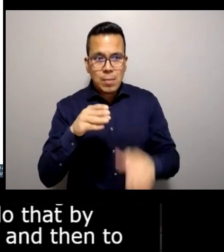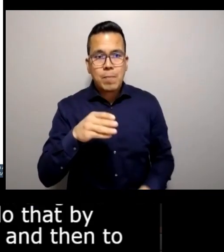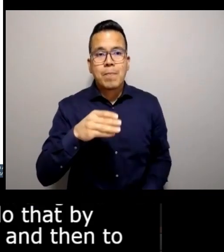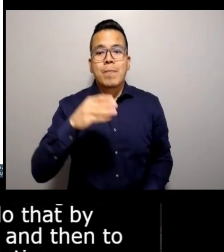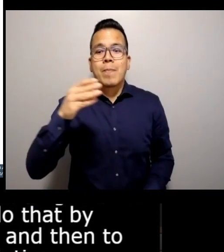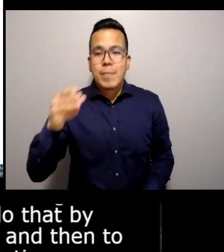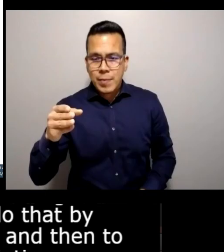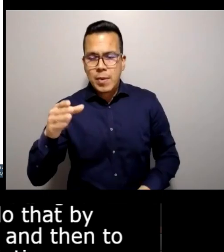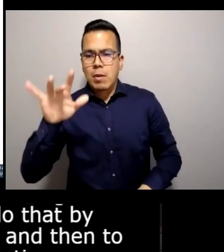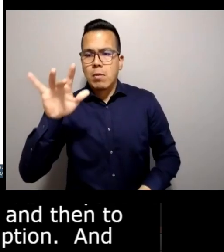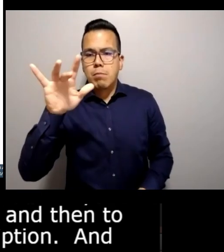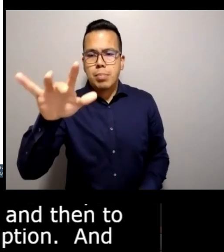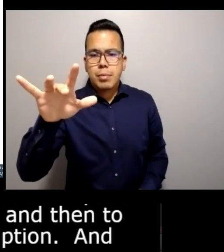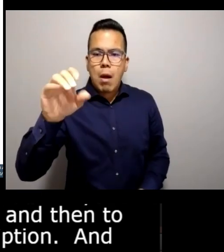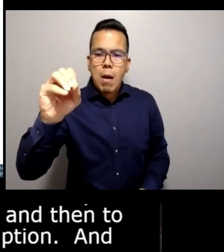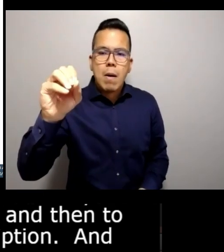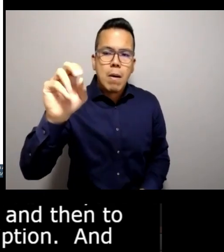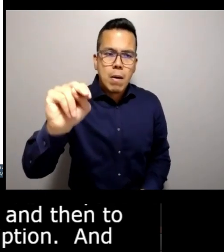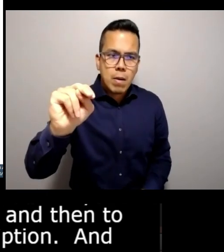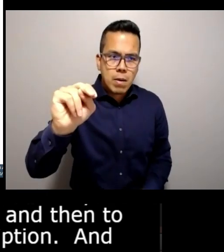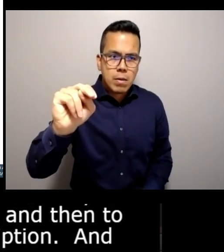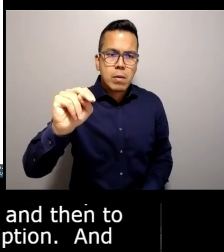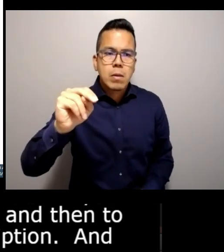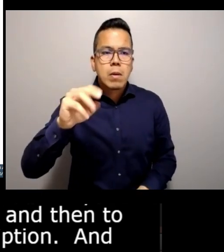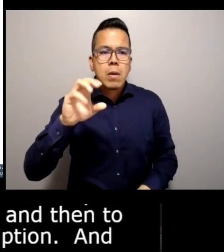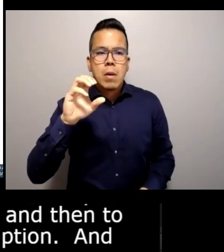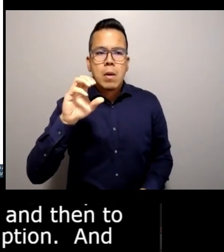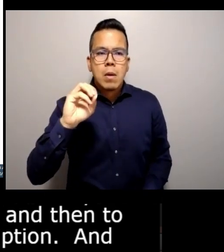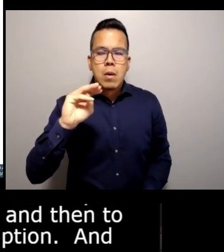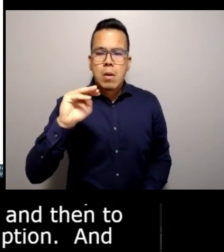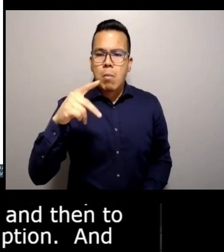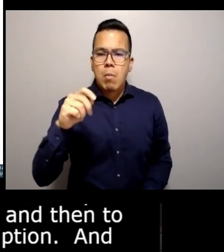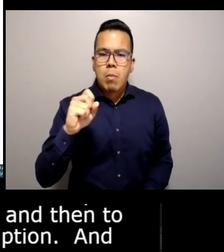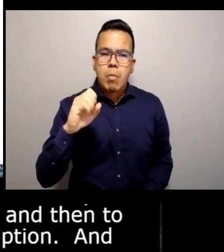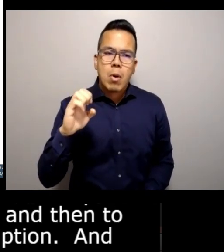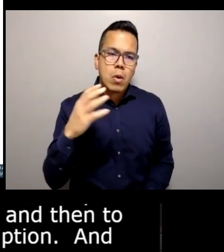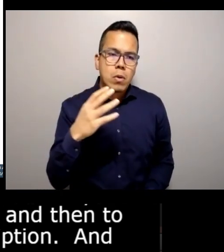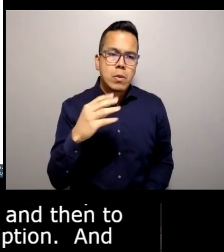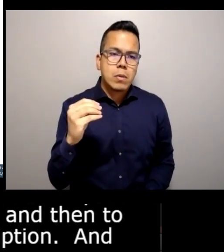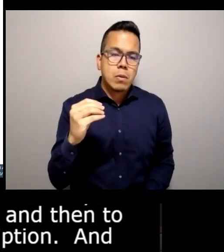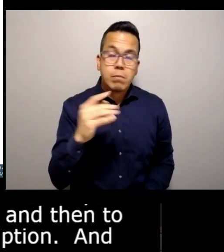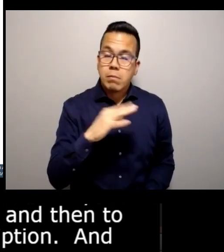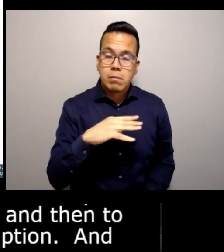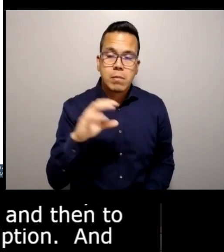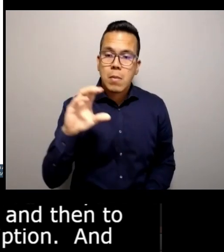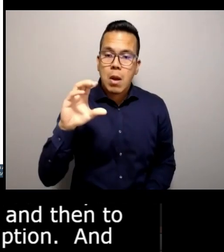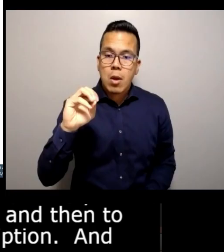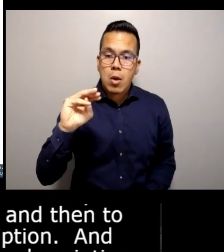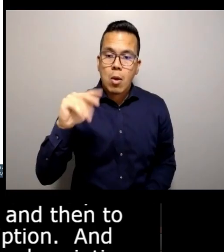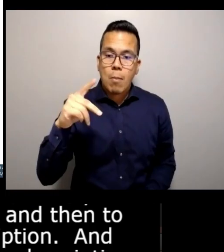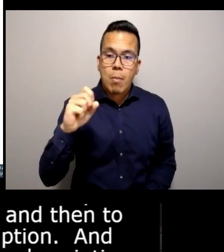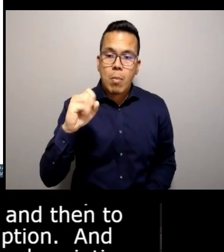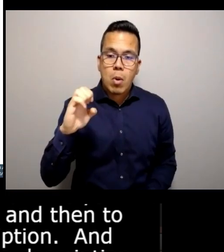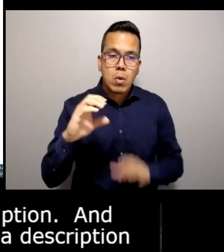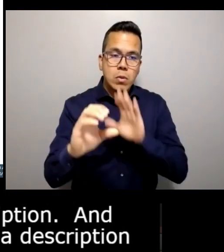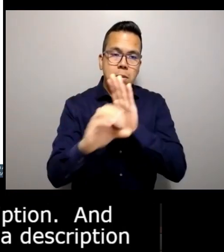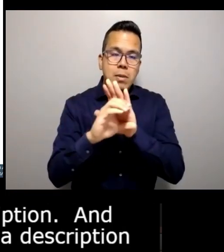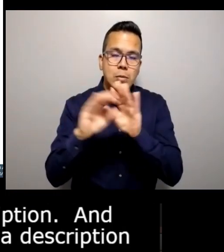that, each time you tweet an image, the added description dialog should come up.